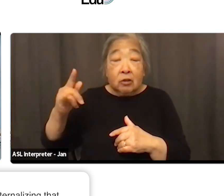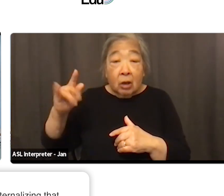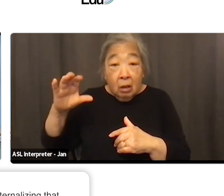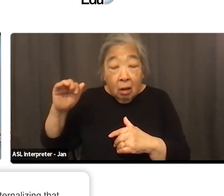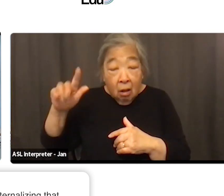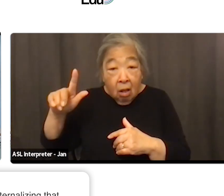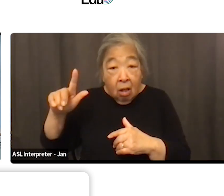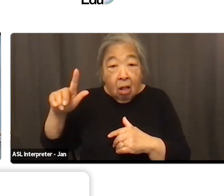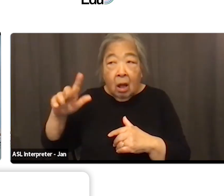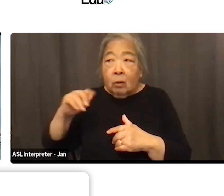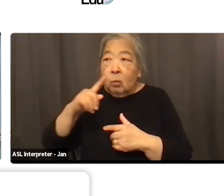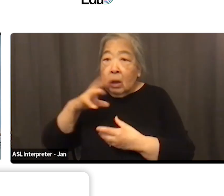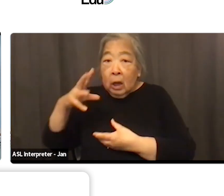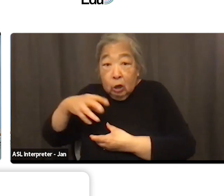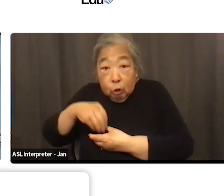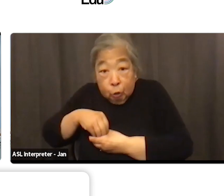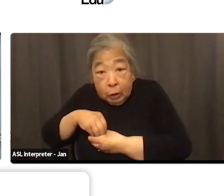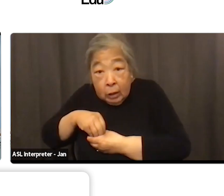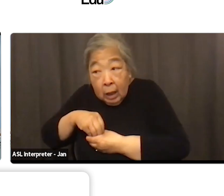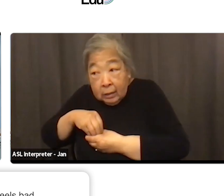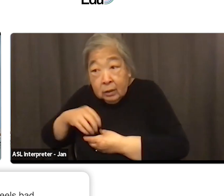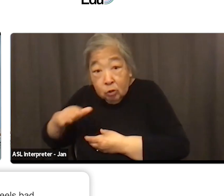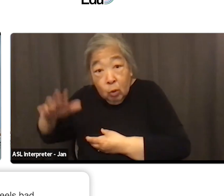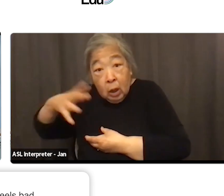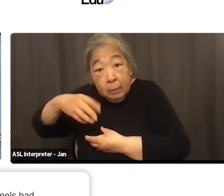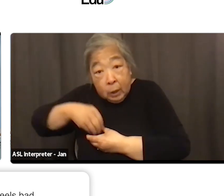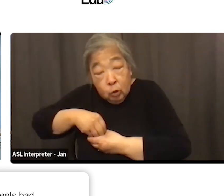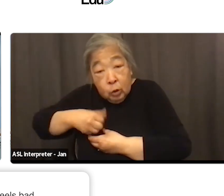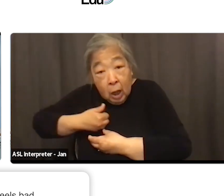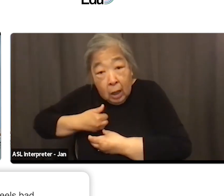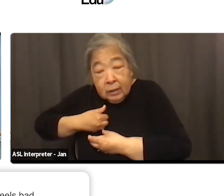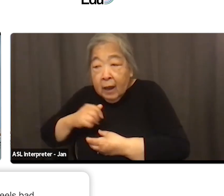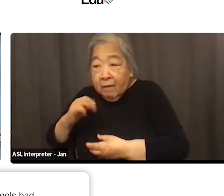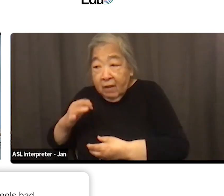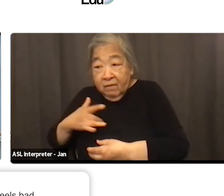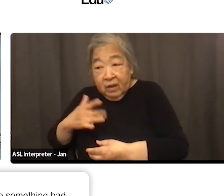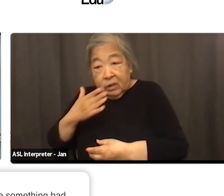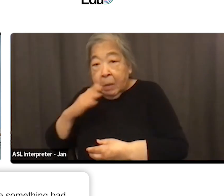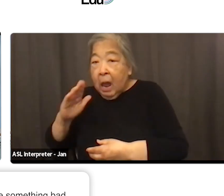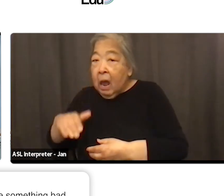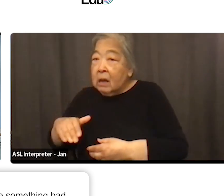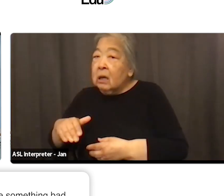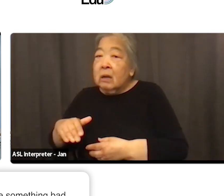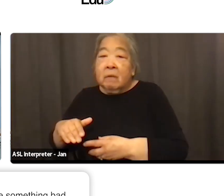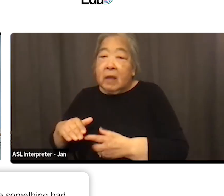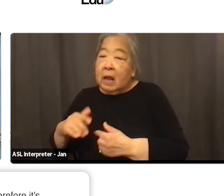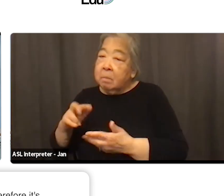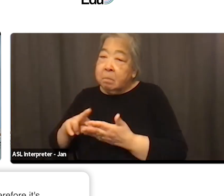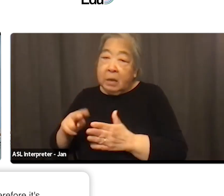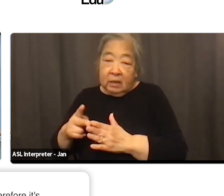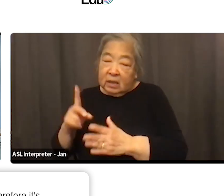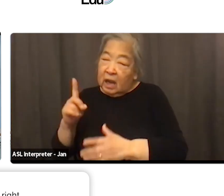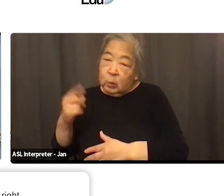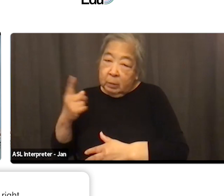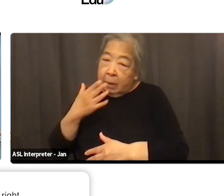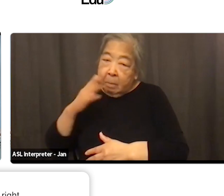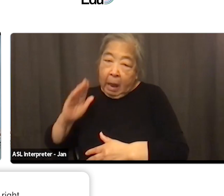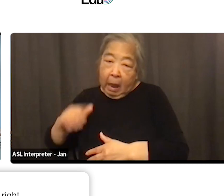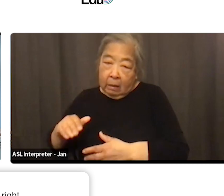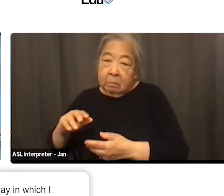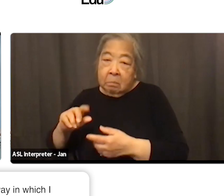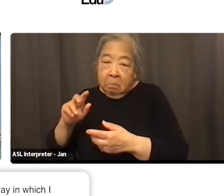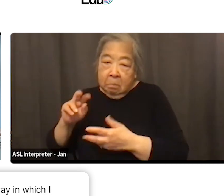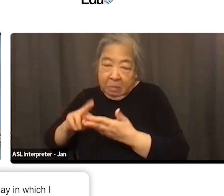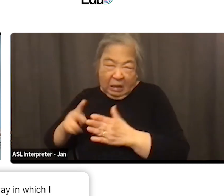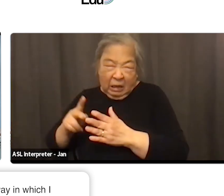internalizing that if it feels bad, then I've done something bad and therefore it's wrong,